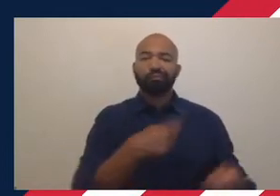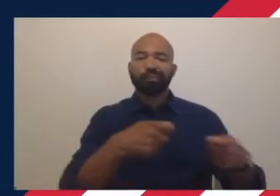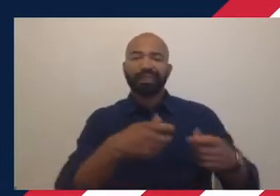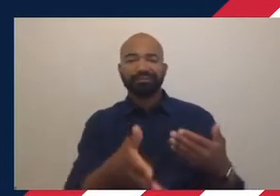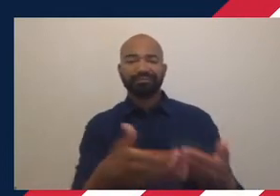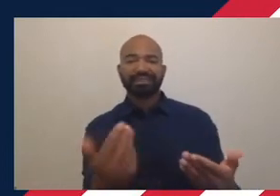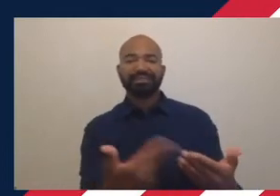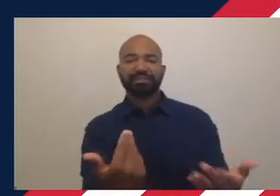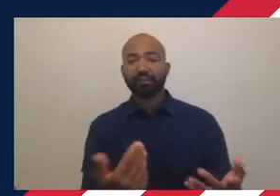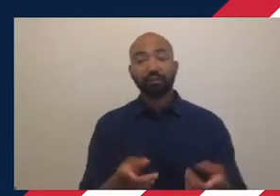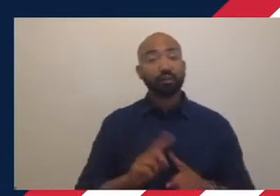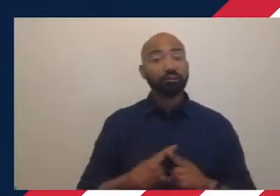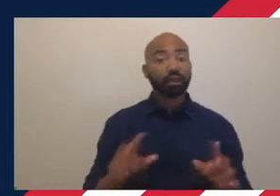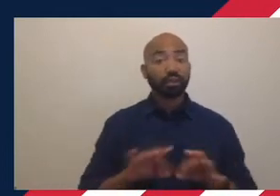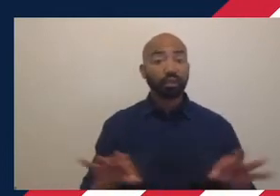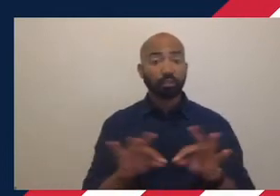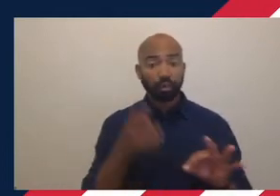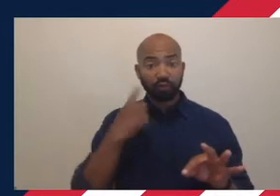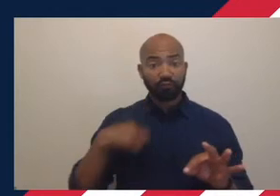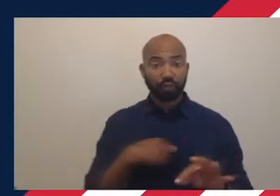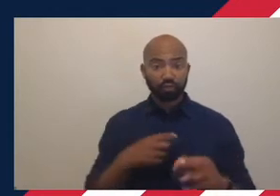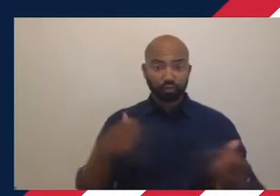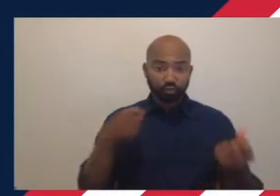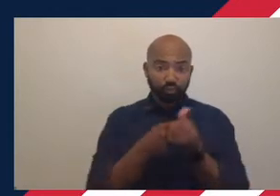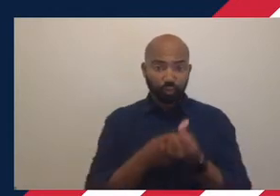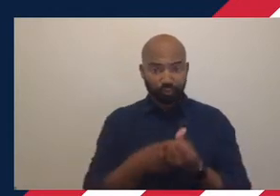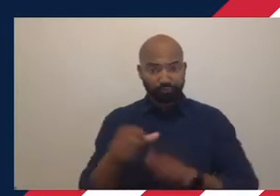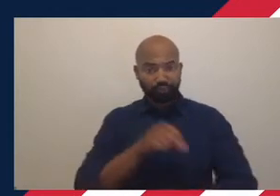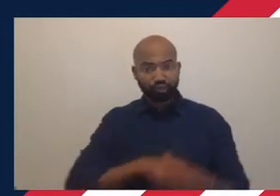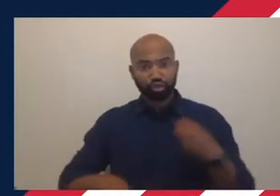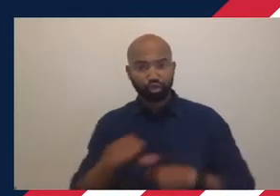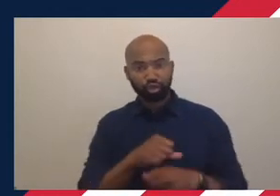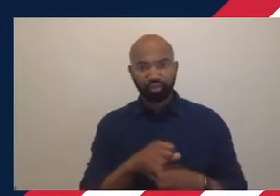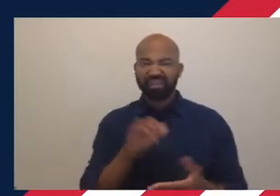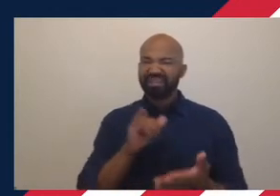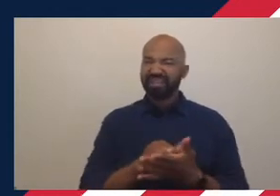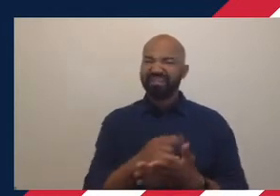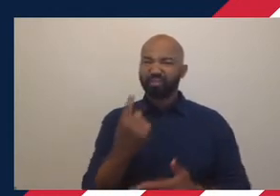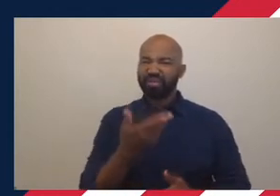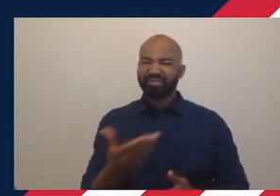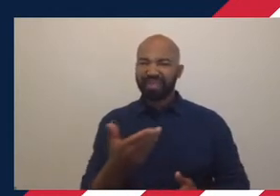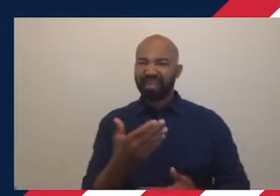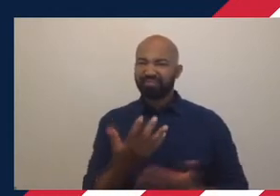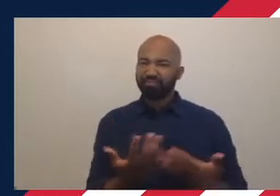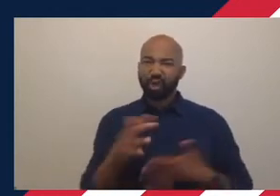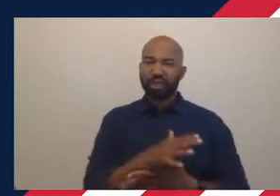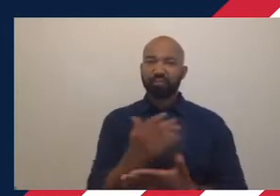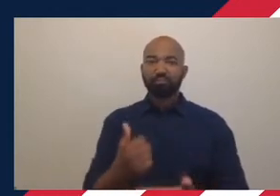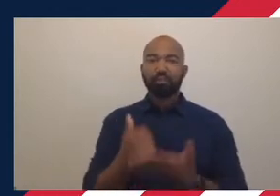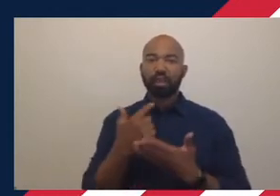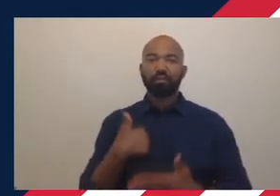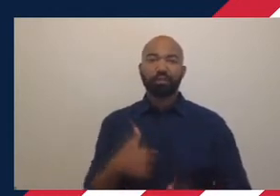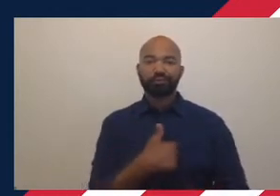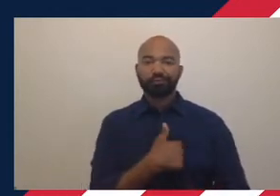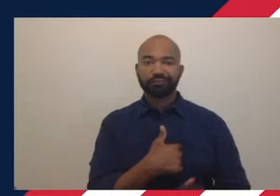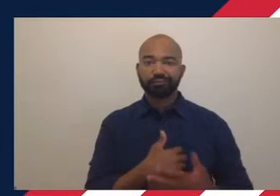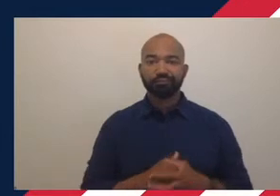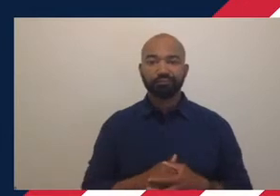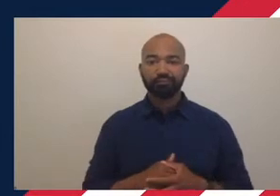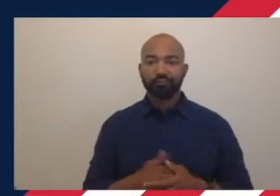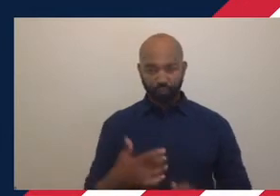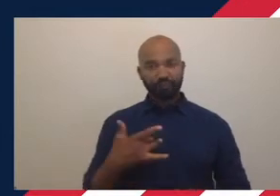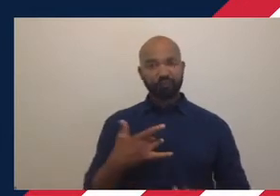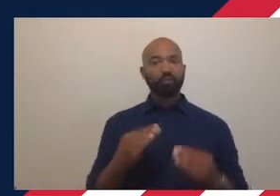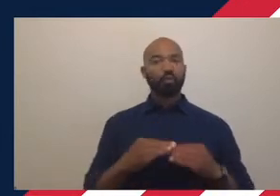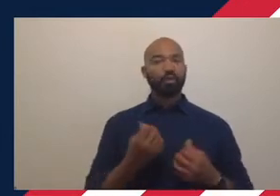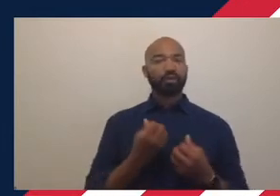think initially that would be a main thing to help us as workers feel safe,